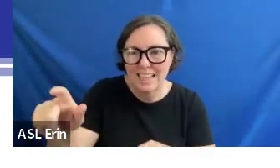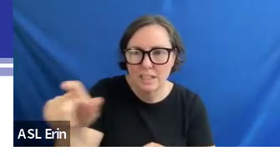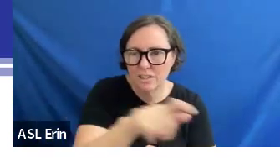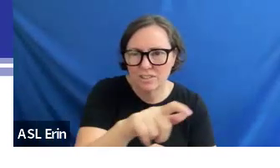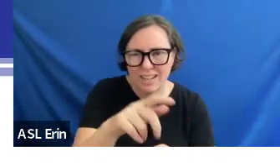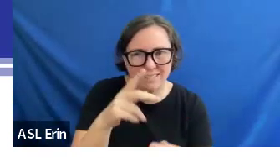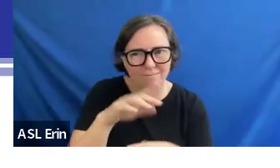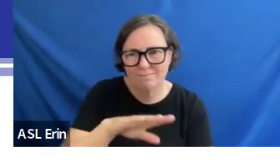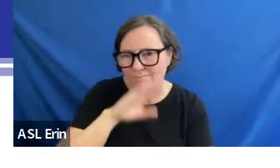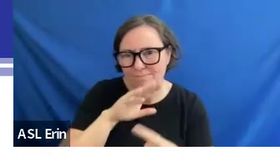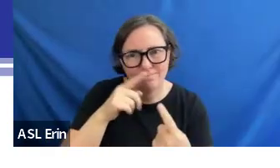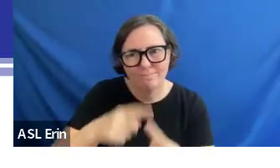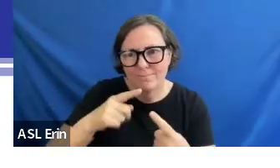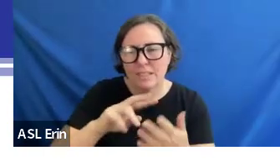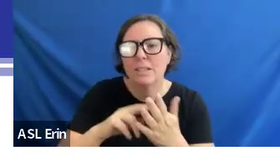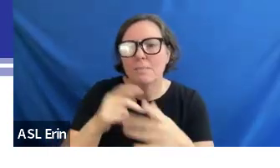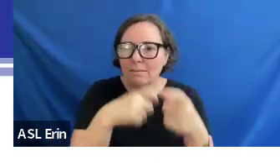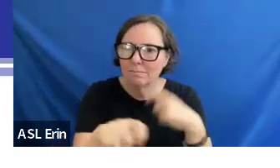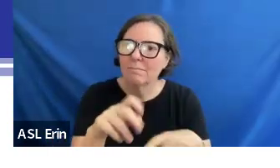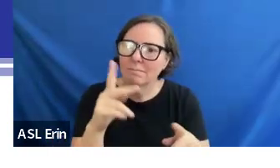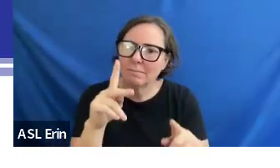keyboards shortcuts should be